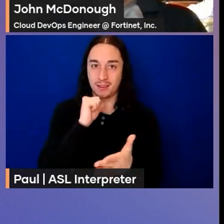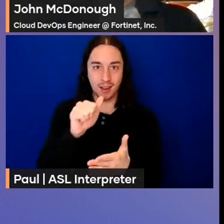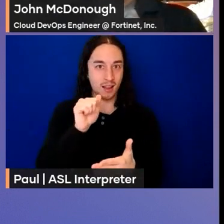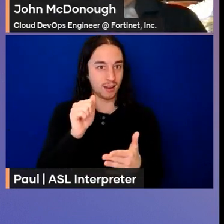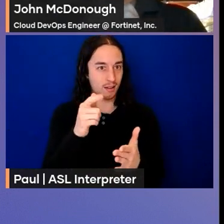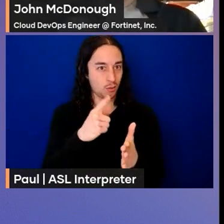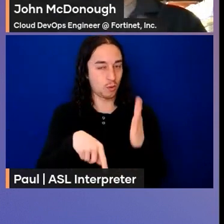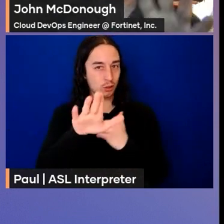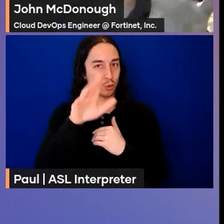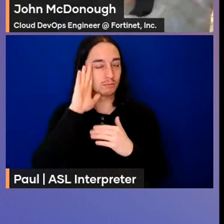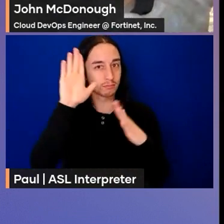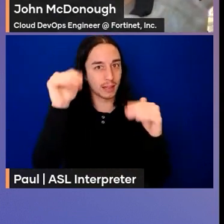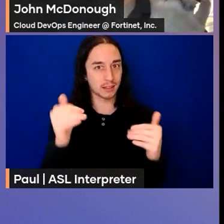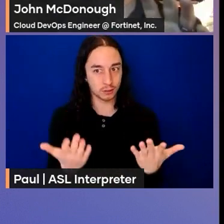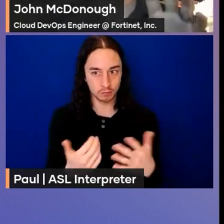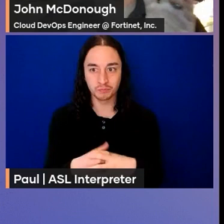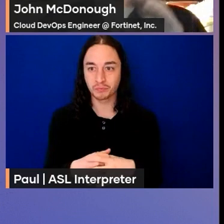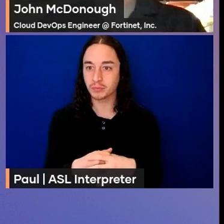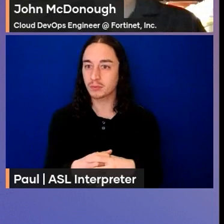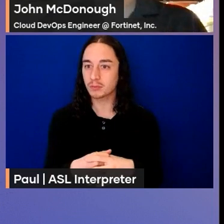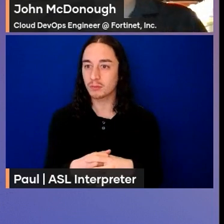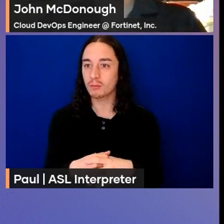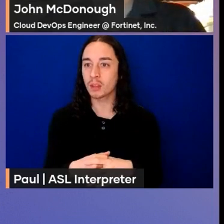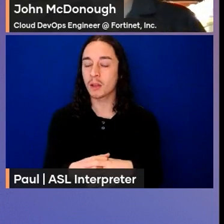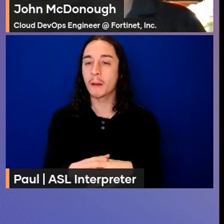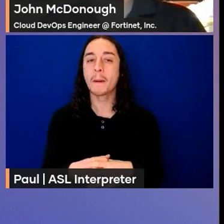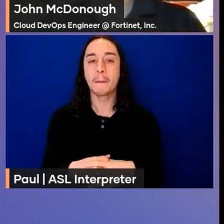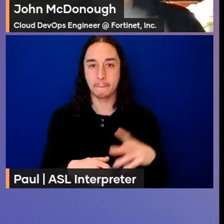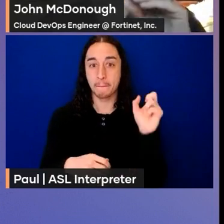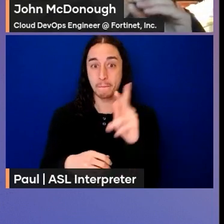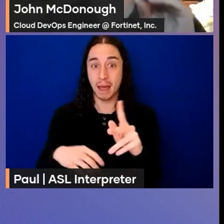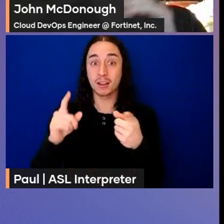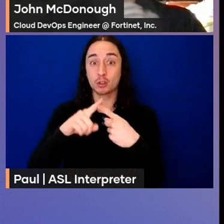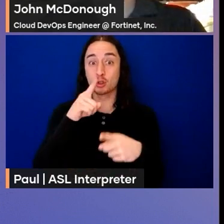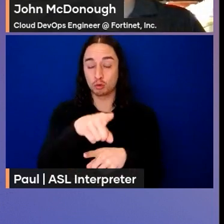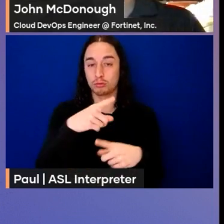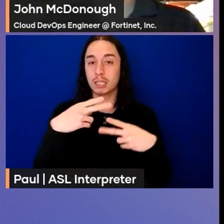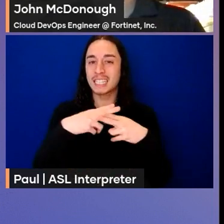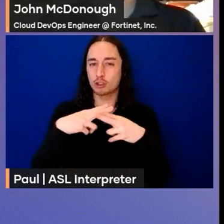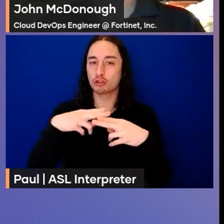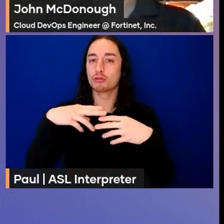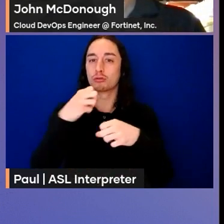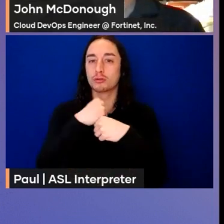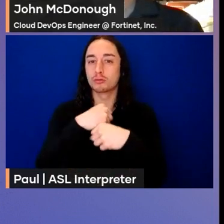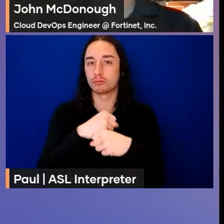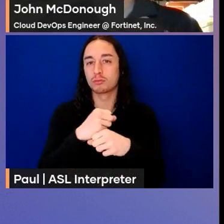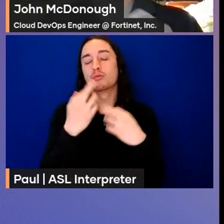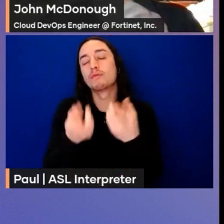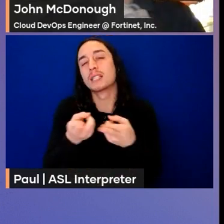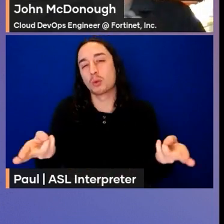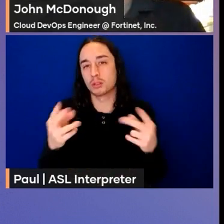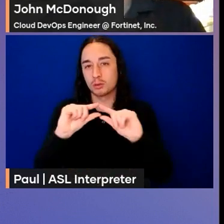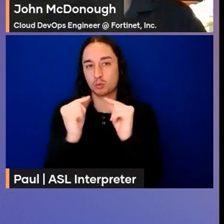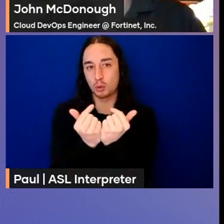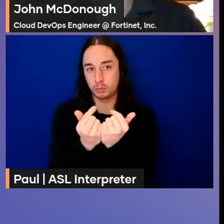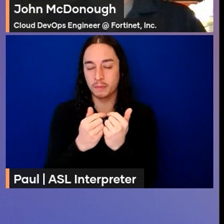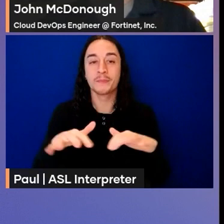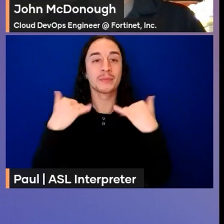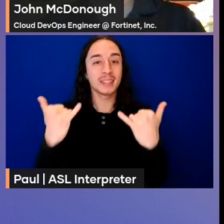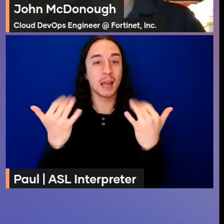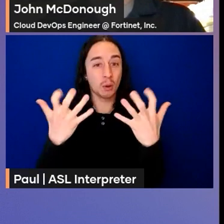Now, going back to that conditional creation of resource groups, or that creation of resource groups, now I want to add a